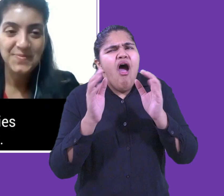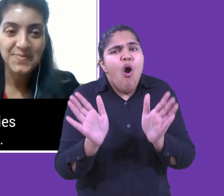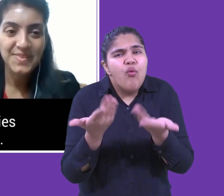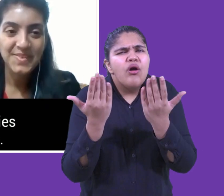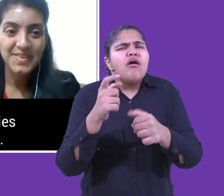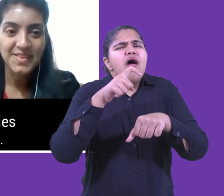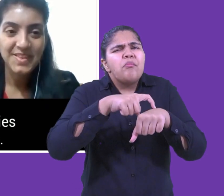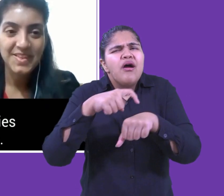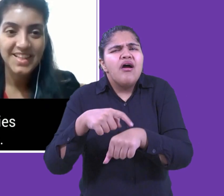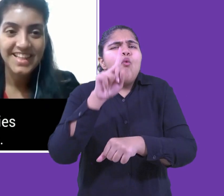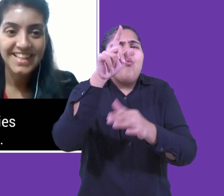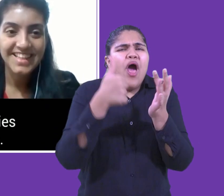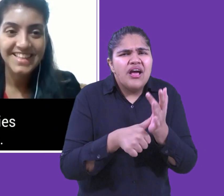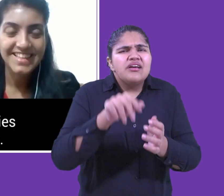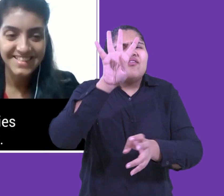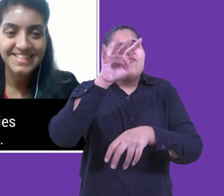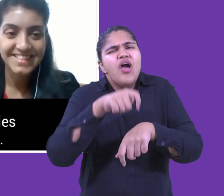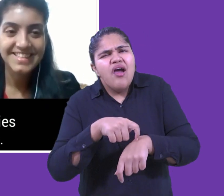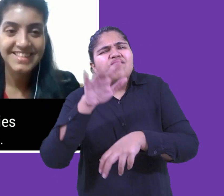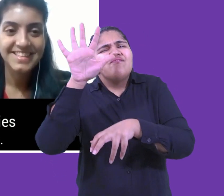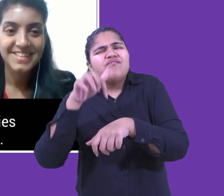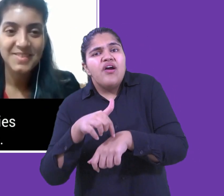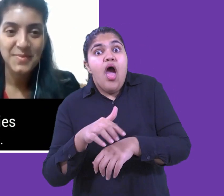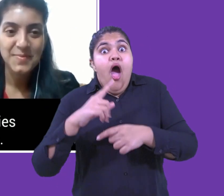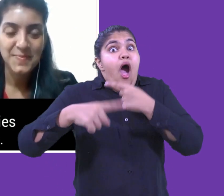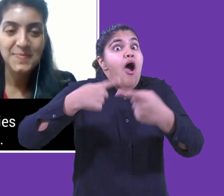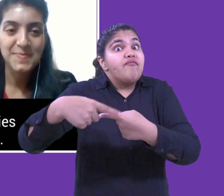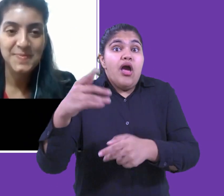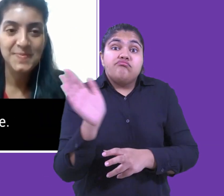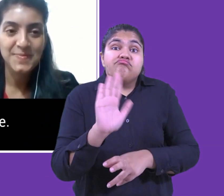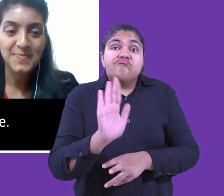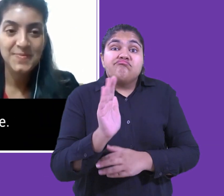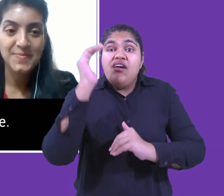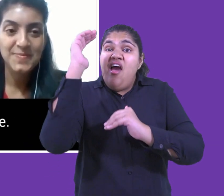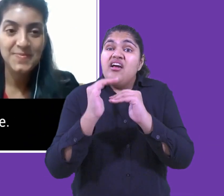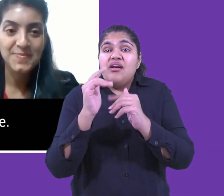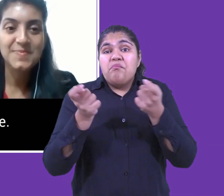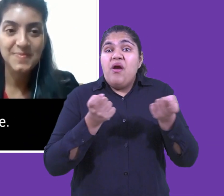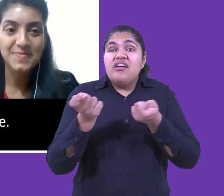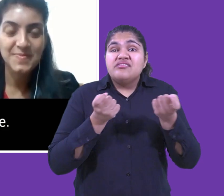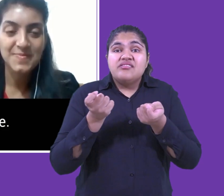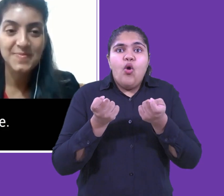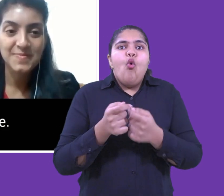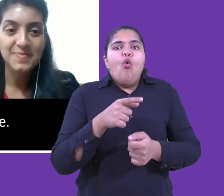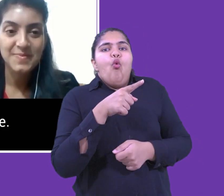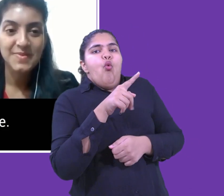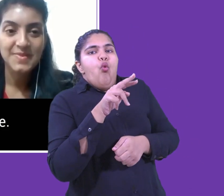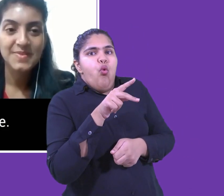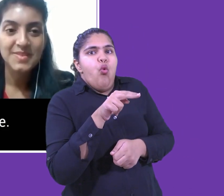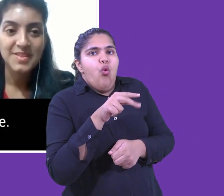children, they always go to enjoy in a party, birthday party with their friends. They are always allowed to take. So that's not a problem at